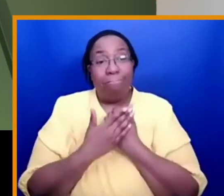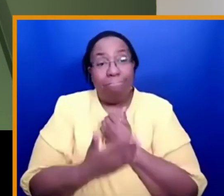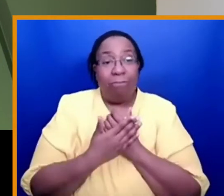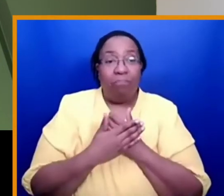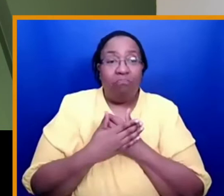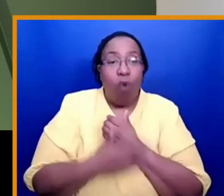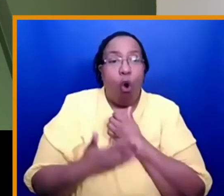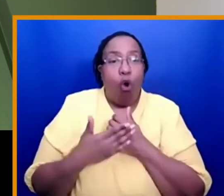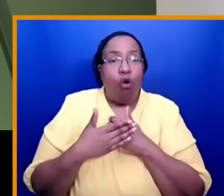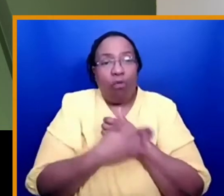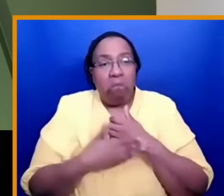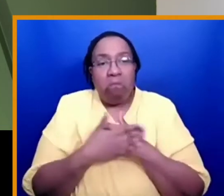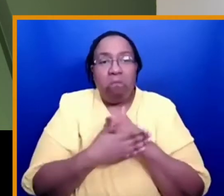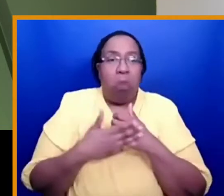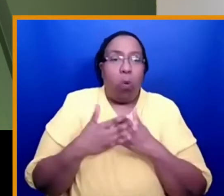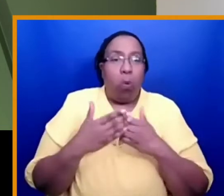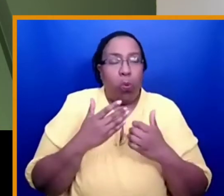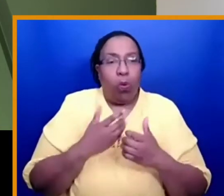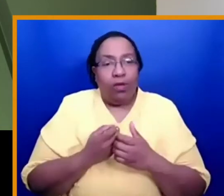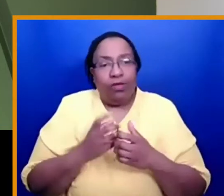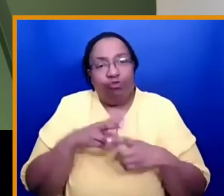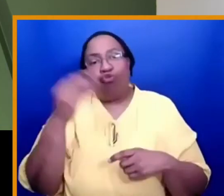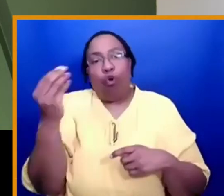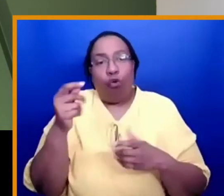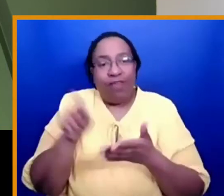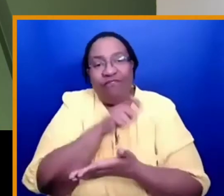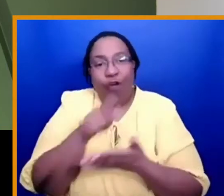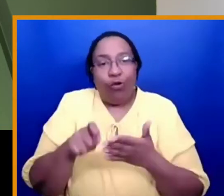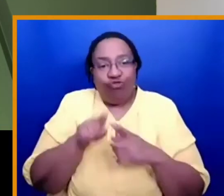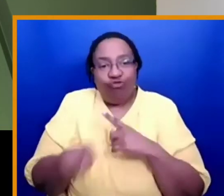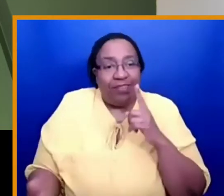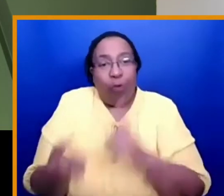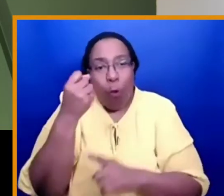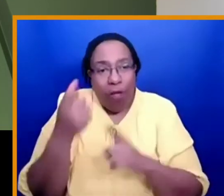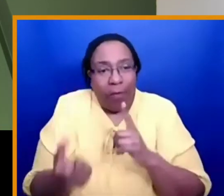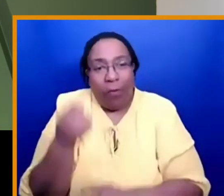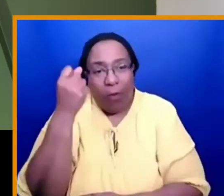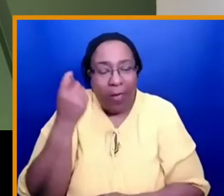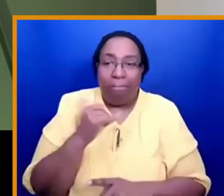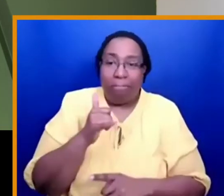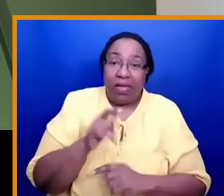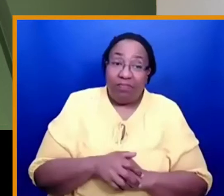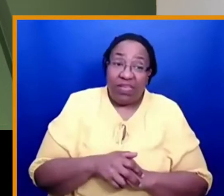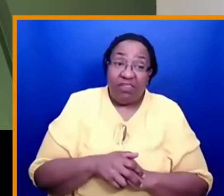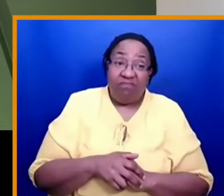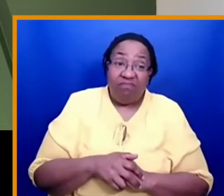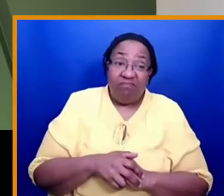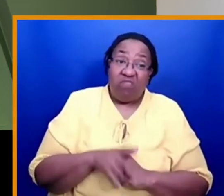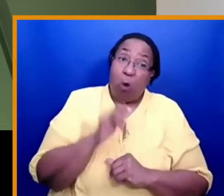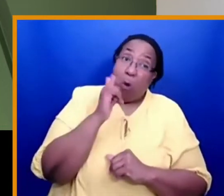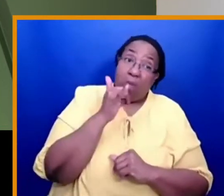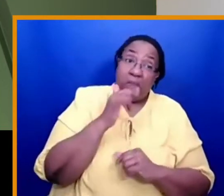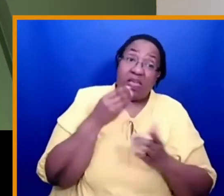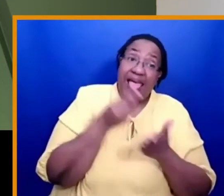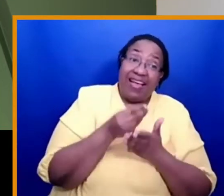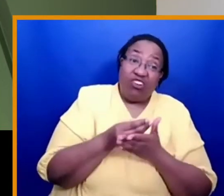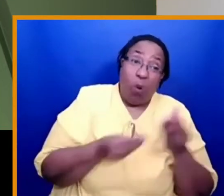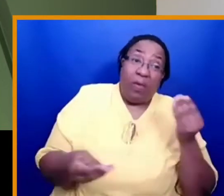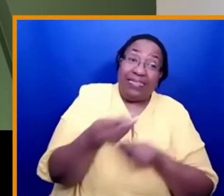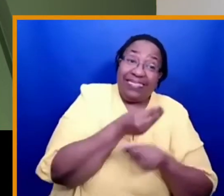can back, keep more of their hard-earned cash as the bills go up. There's a general economic case. We're coming out of a period